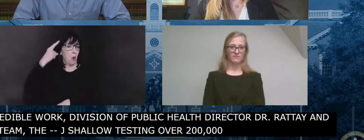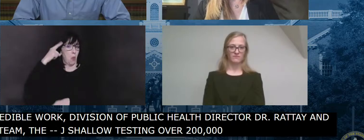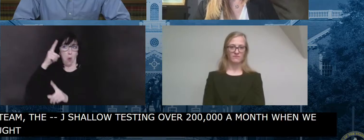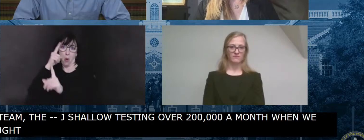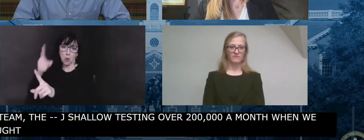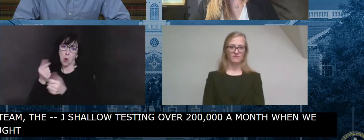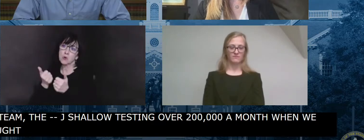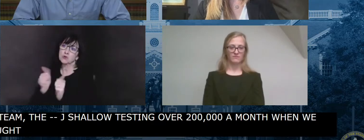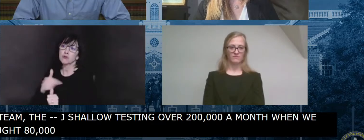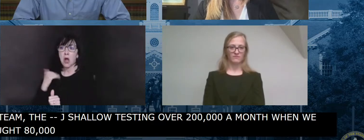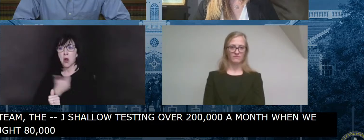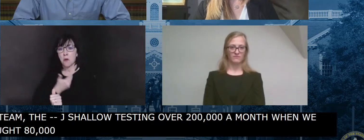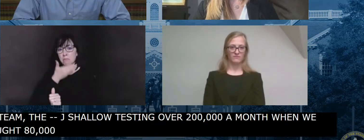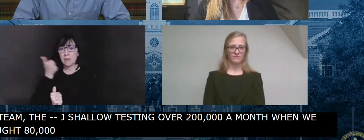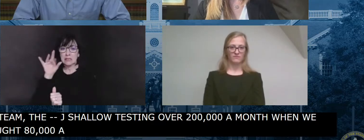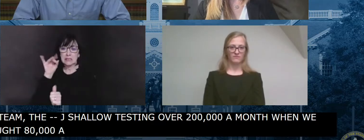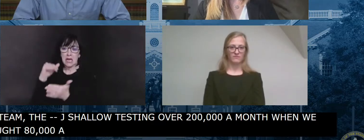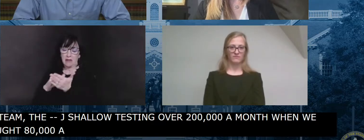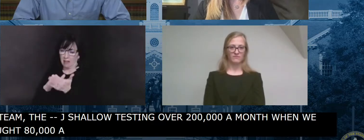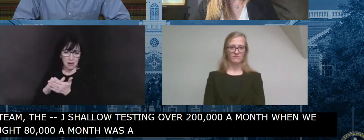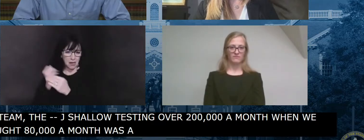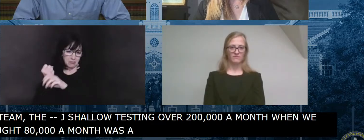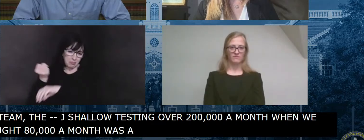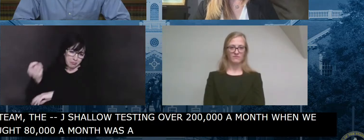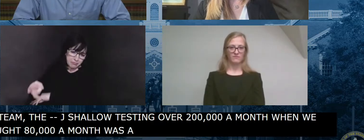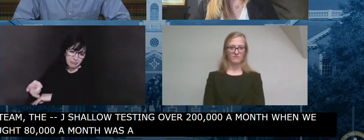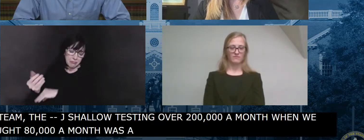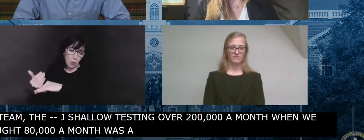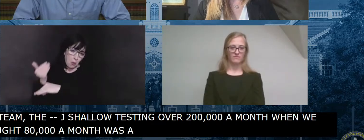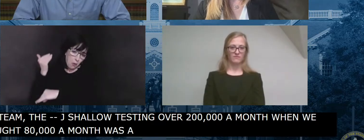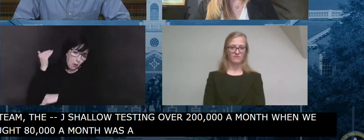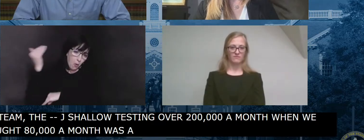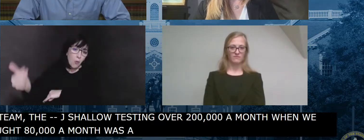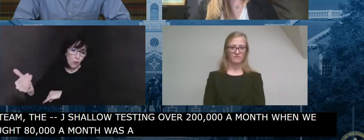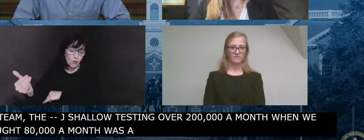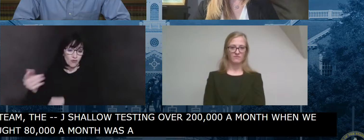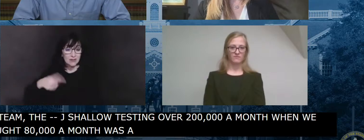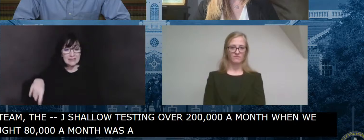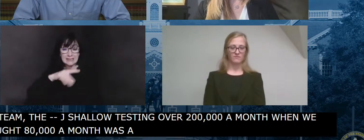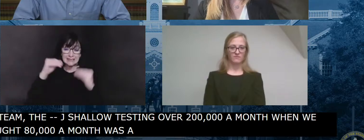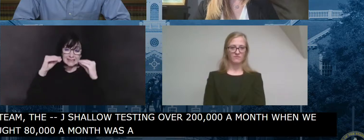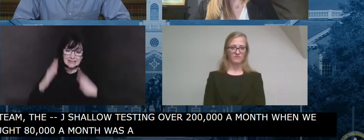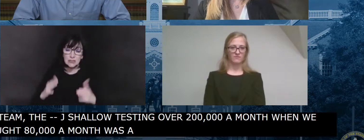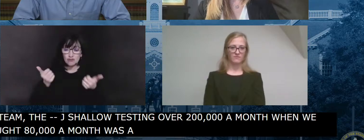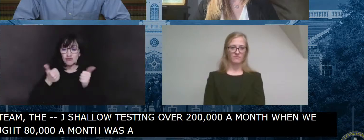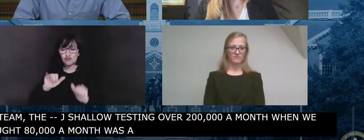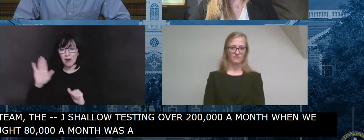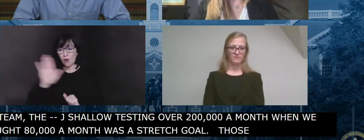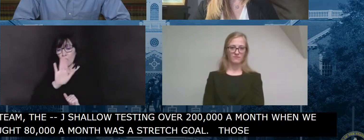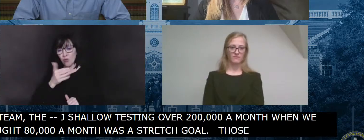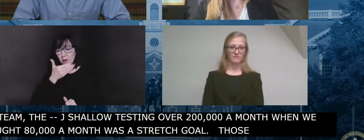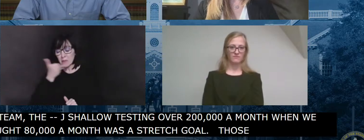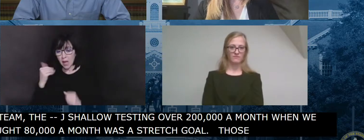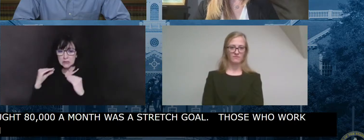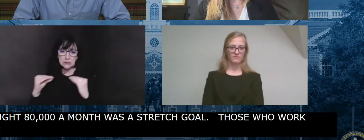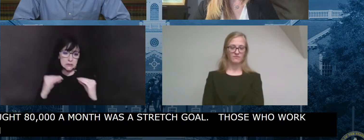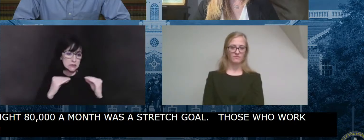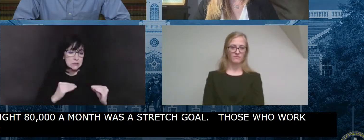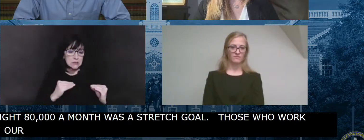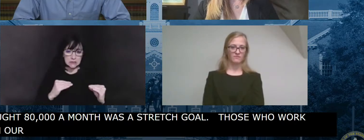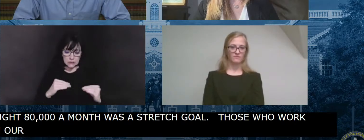We're trying, teachers really stepping up, and those who work with our children in preschool